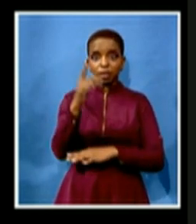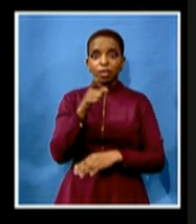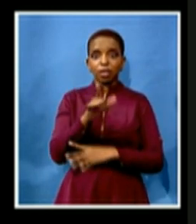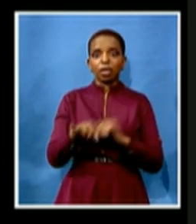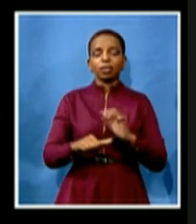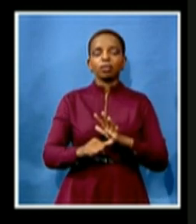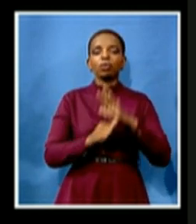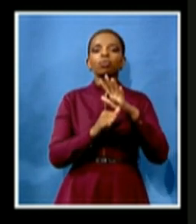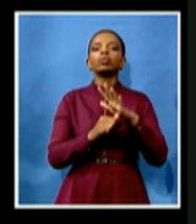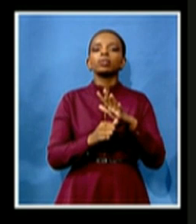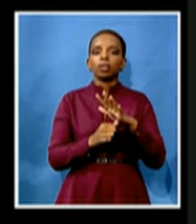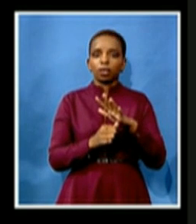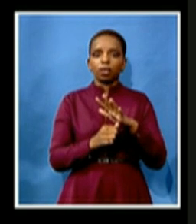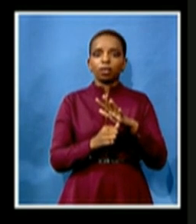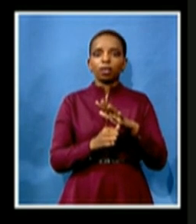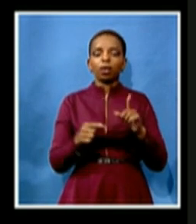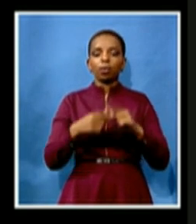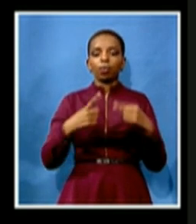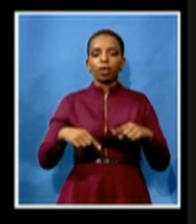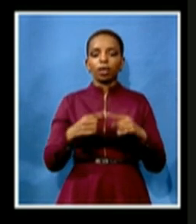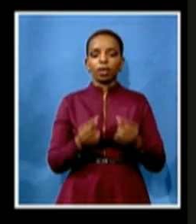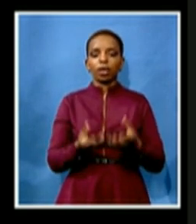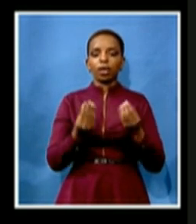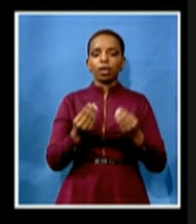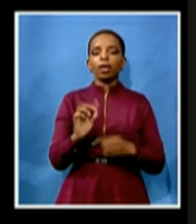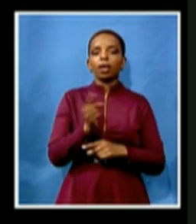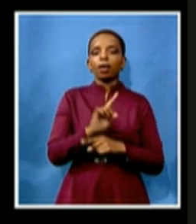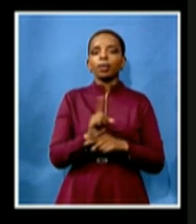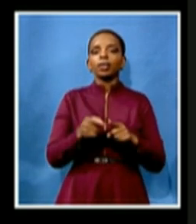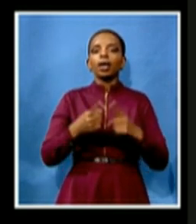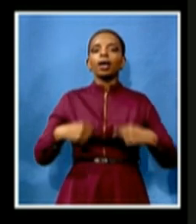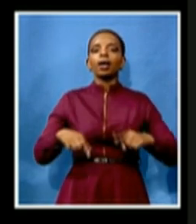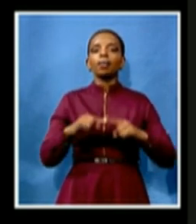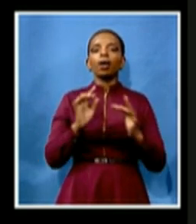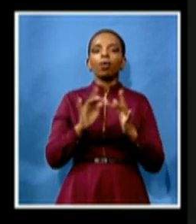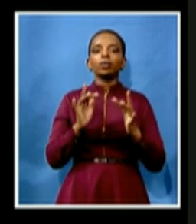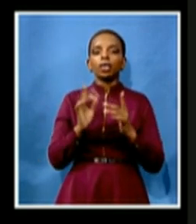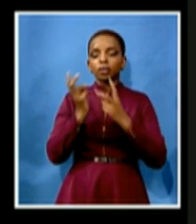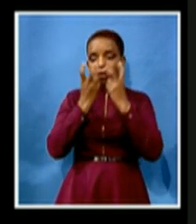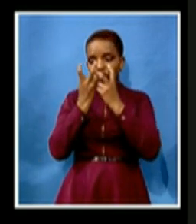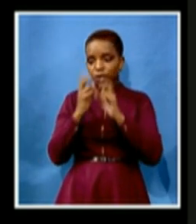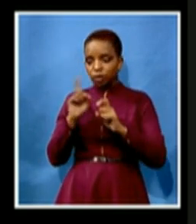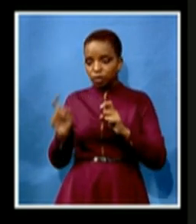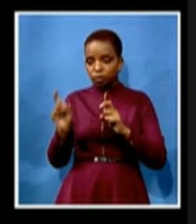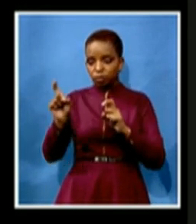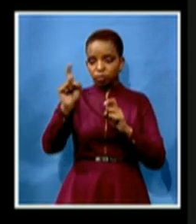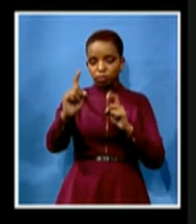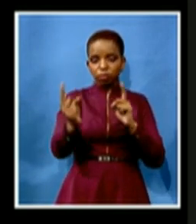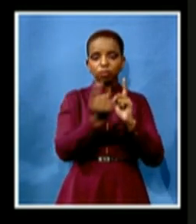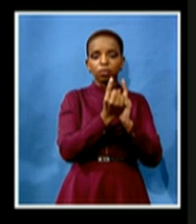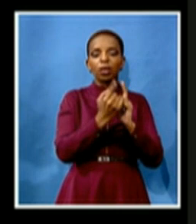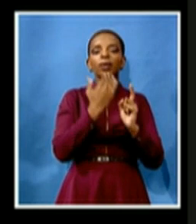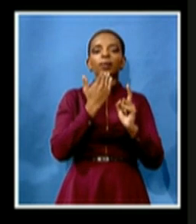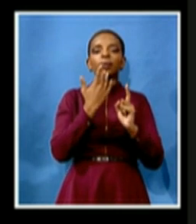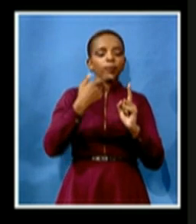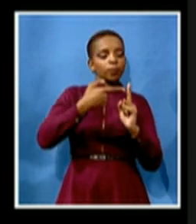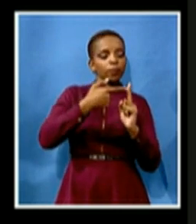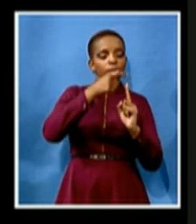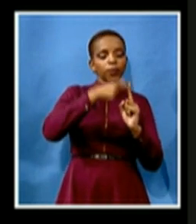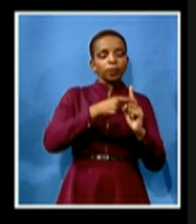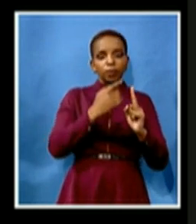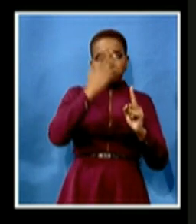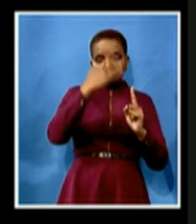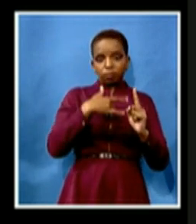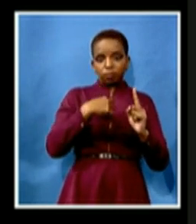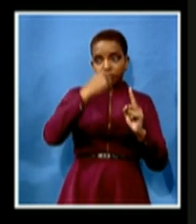tracing right as an alternative to a lockdown. As soon as the system gets overwhelmed, I think everybody agrees we need to go into a lockdown. But there are regions where